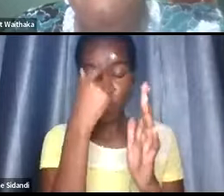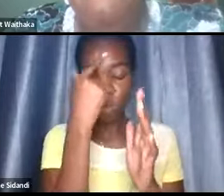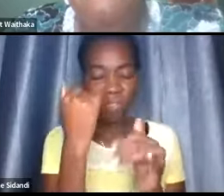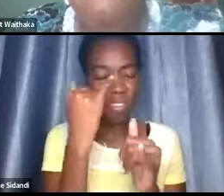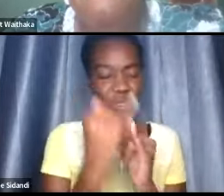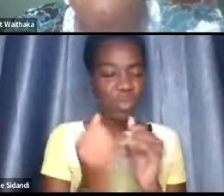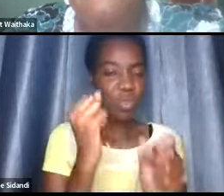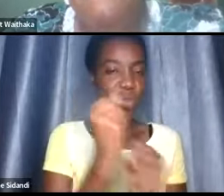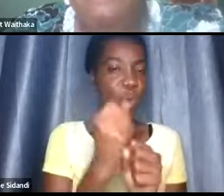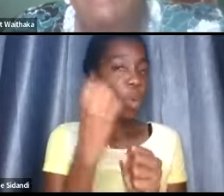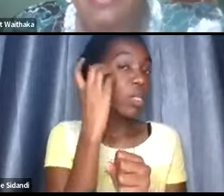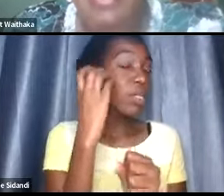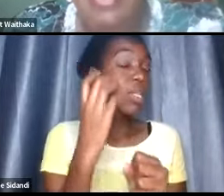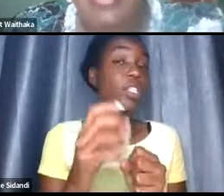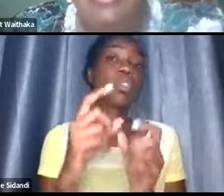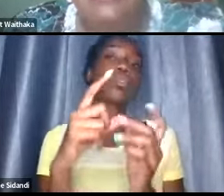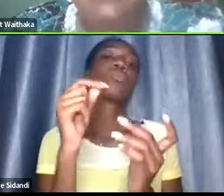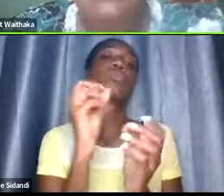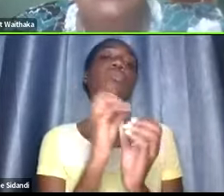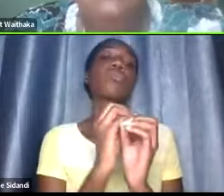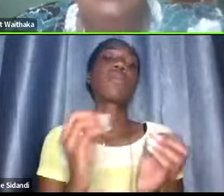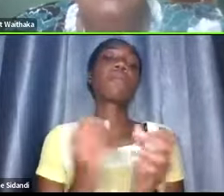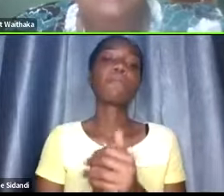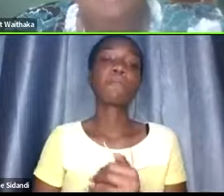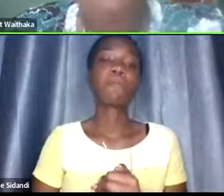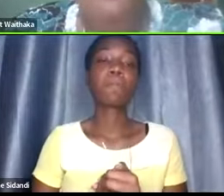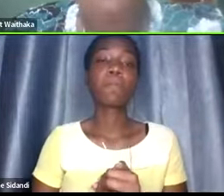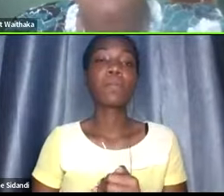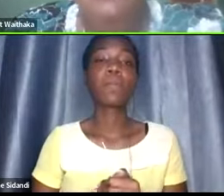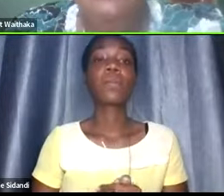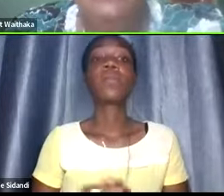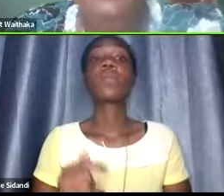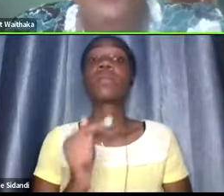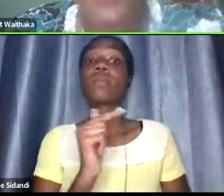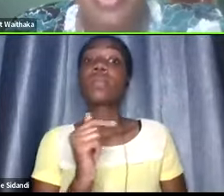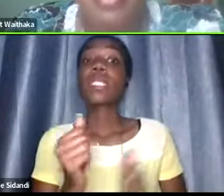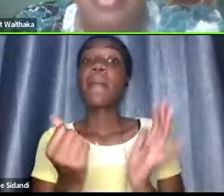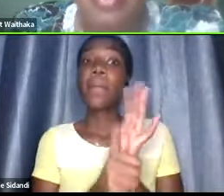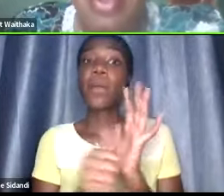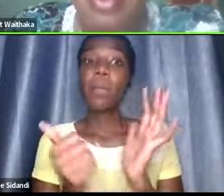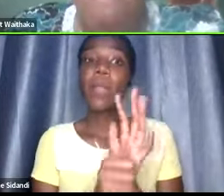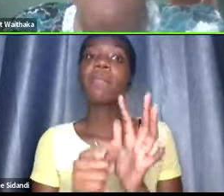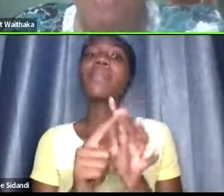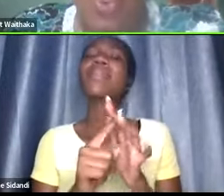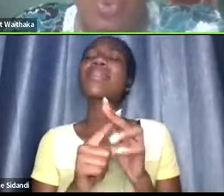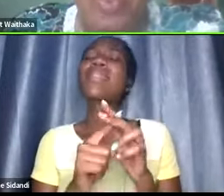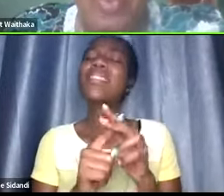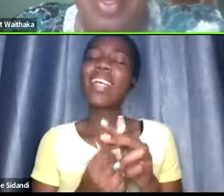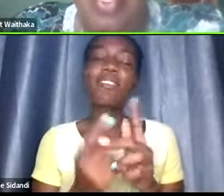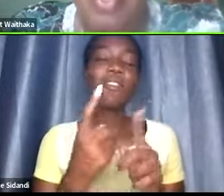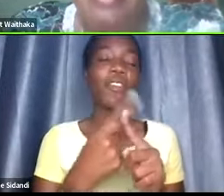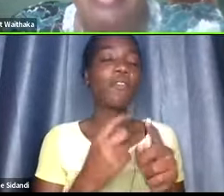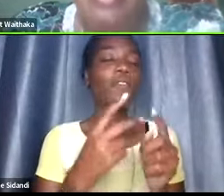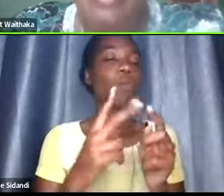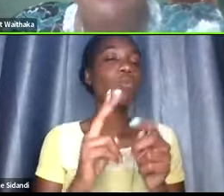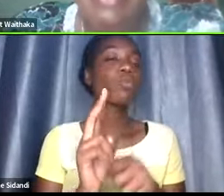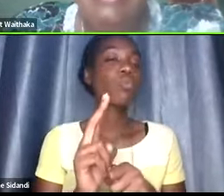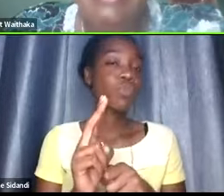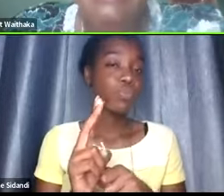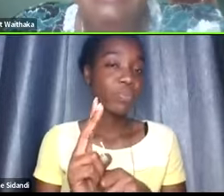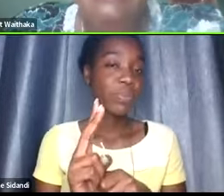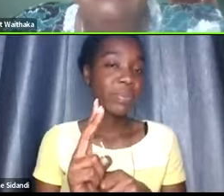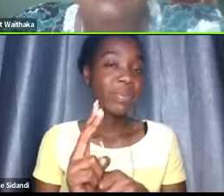their choice. Hi, this is a problem that starts way in Form 2. The